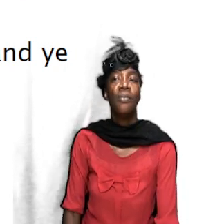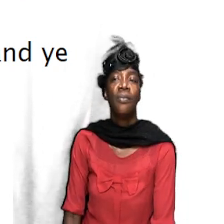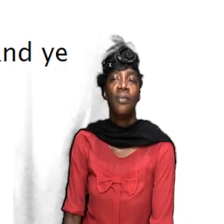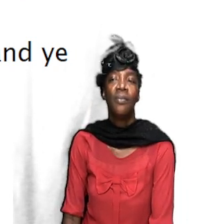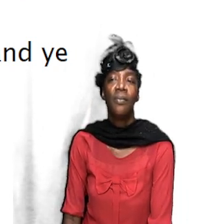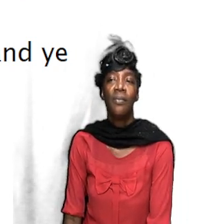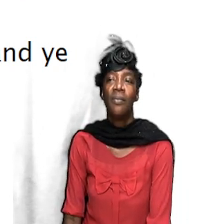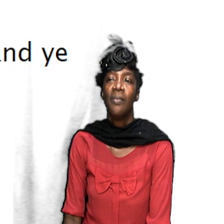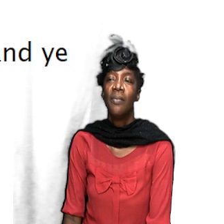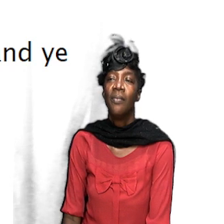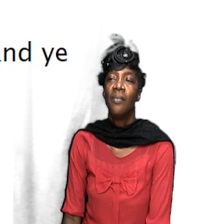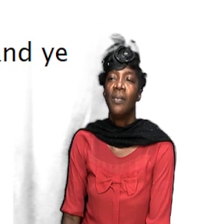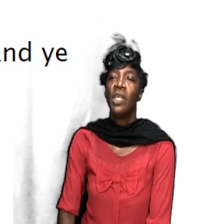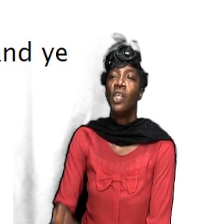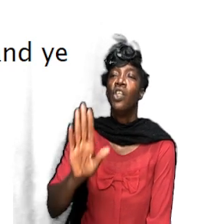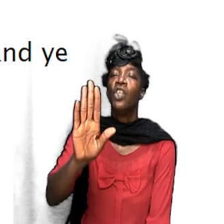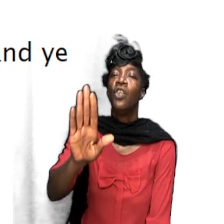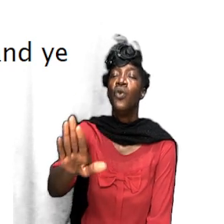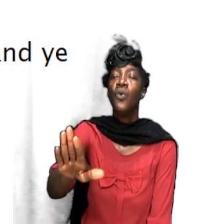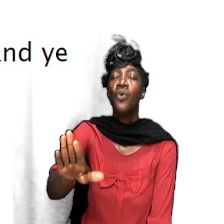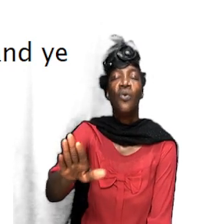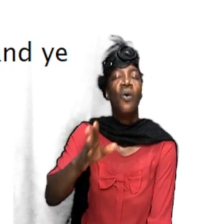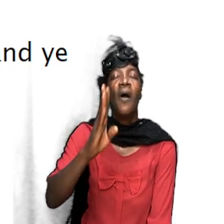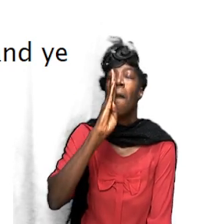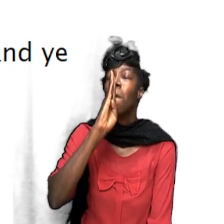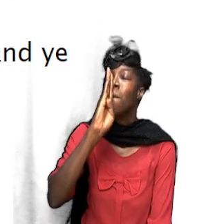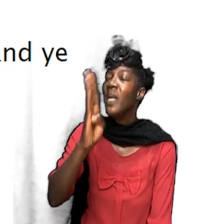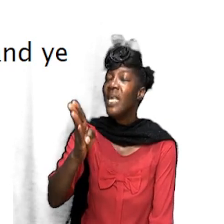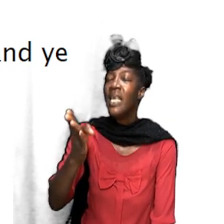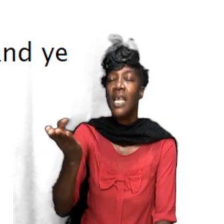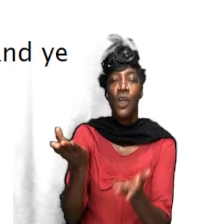and ye shall be his servants.